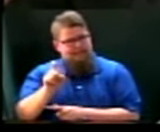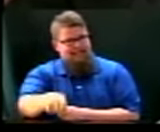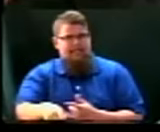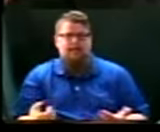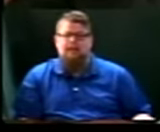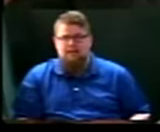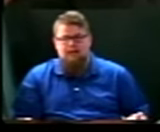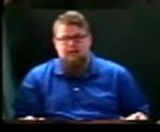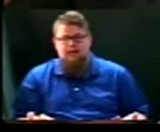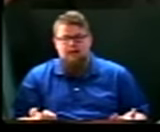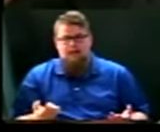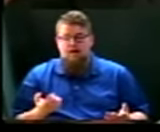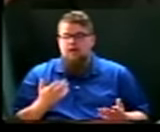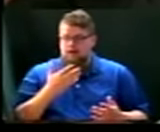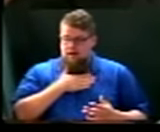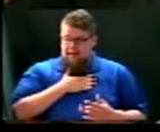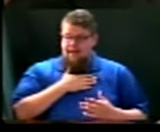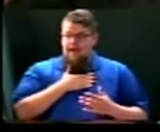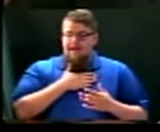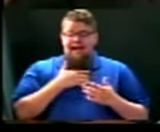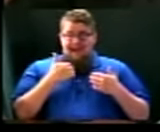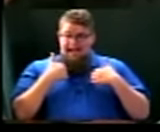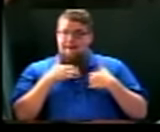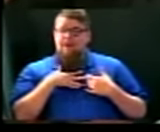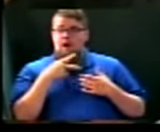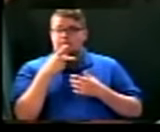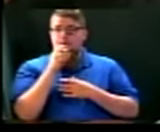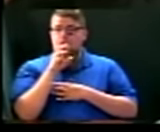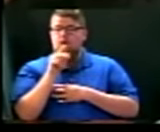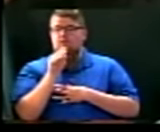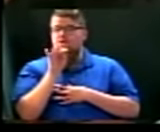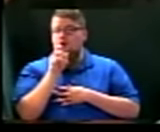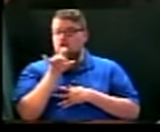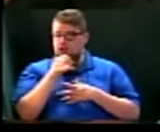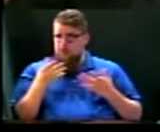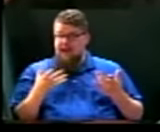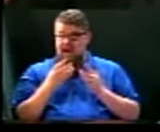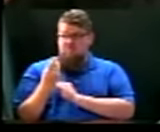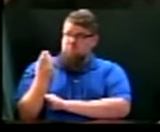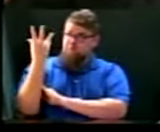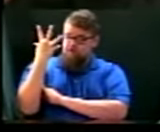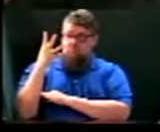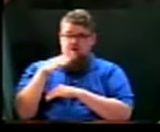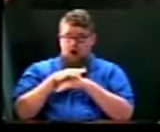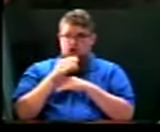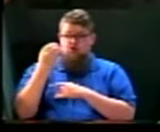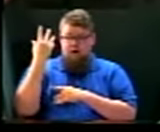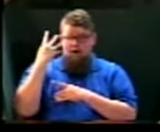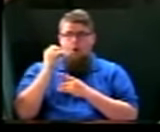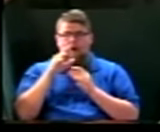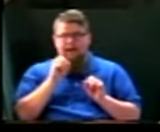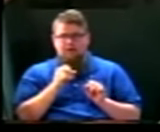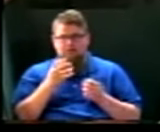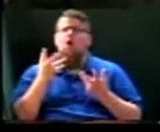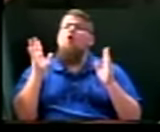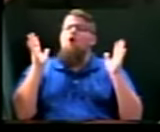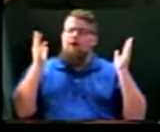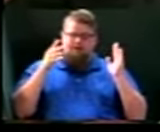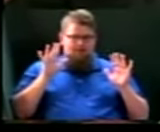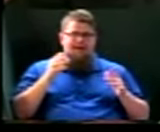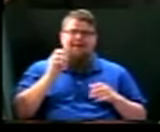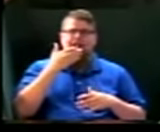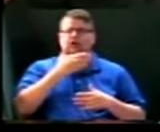Now, I have my full portfolio here, and it's up on the screen, or can be put, oh, it is up on the